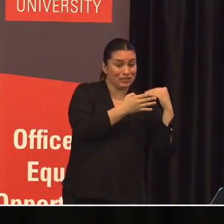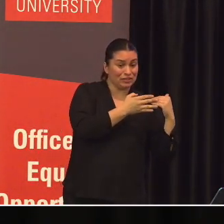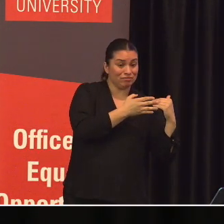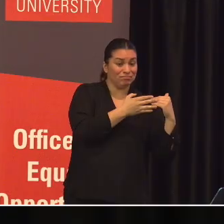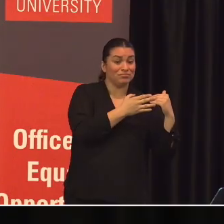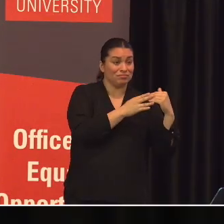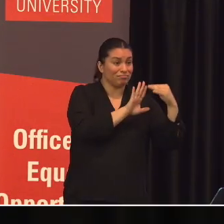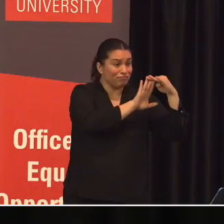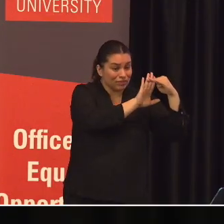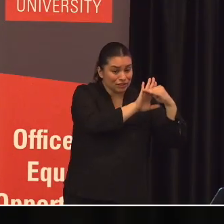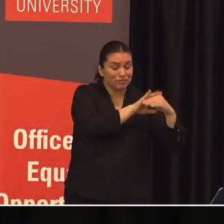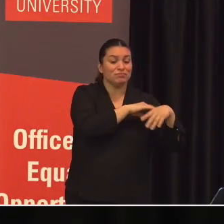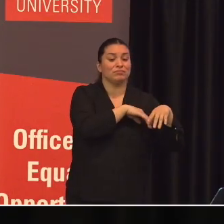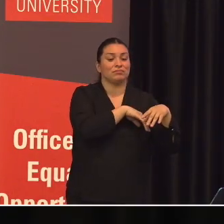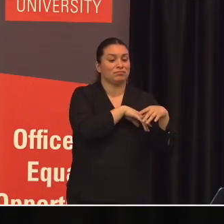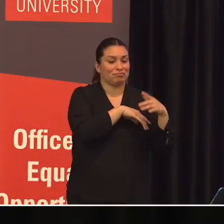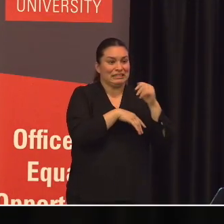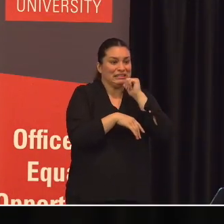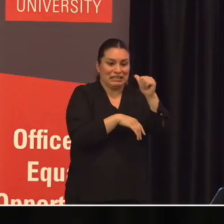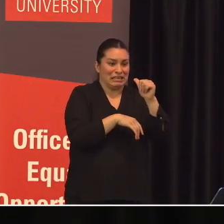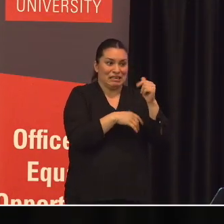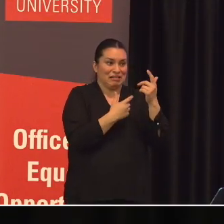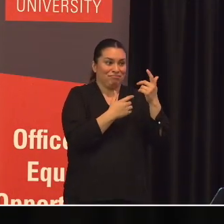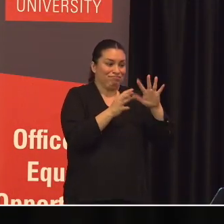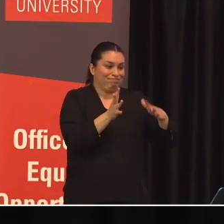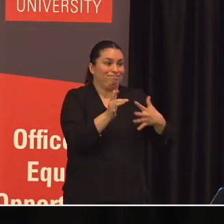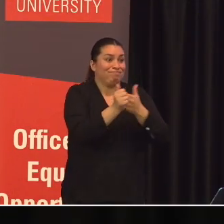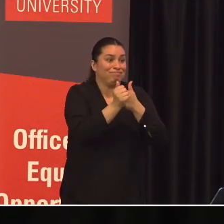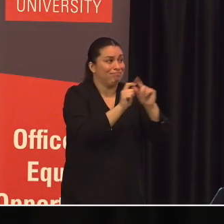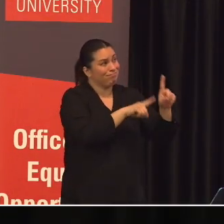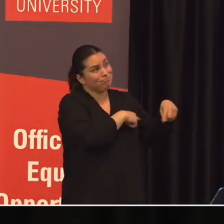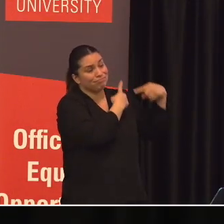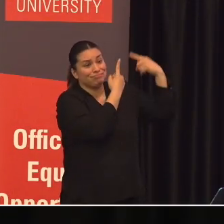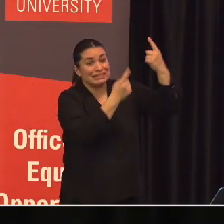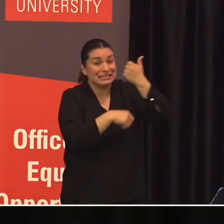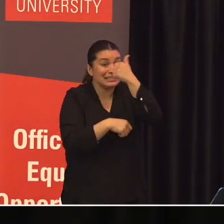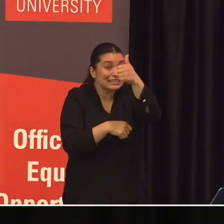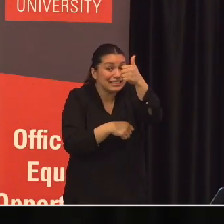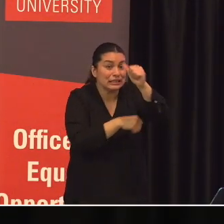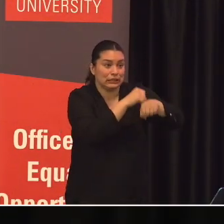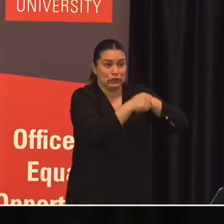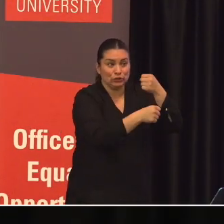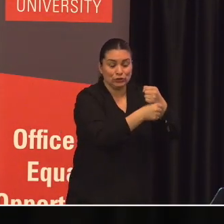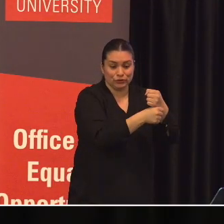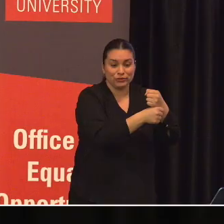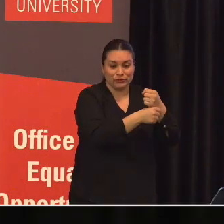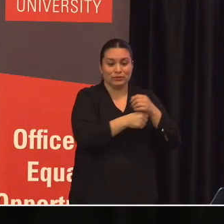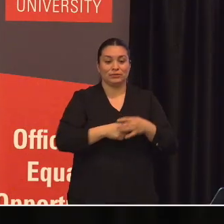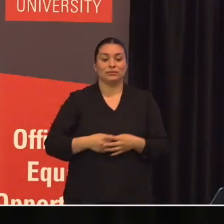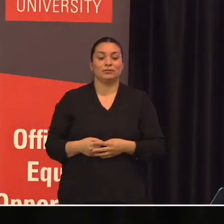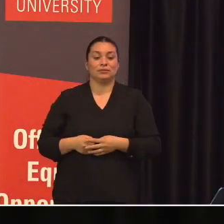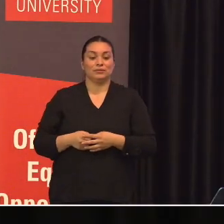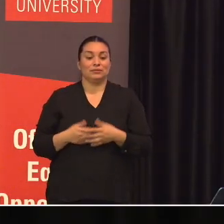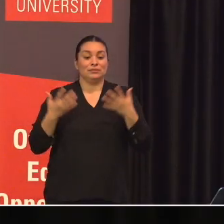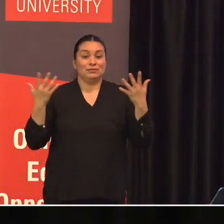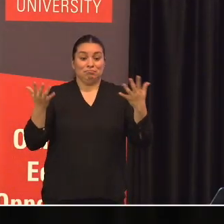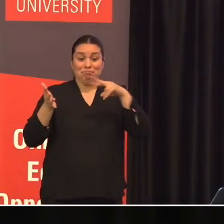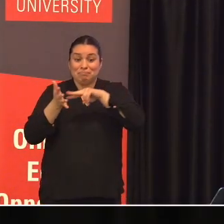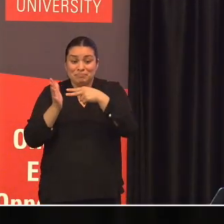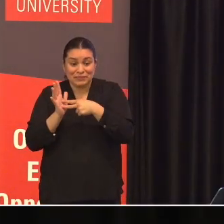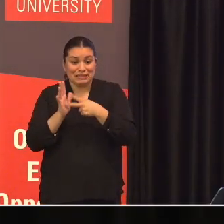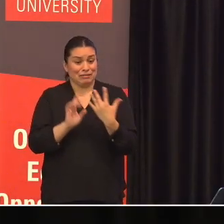Adobe. So for PDF, there is a specific standard that a PDF must meet to be accessible. It's